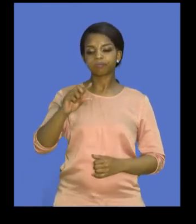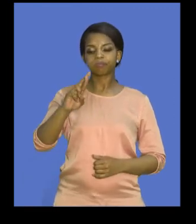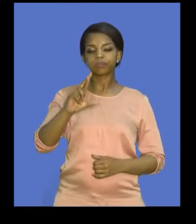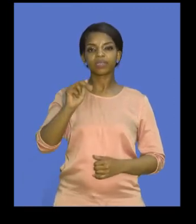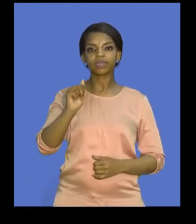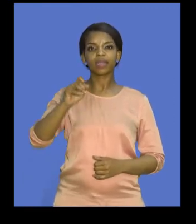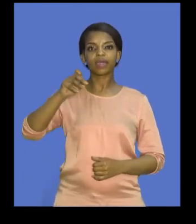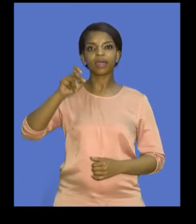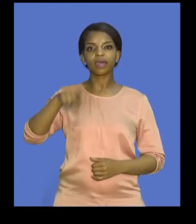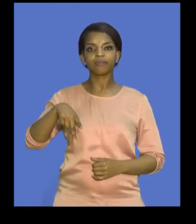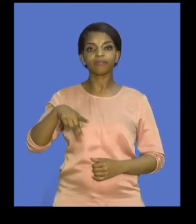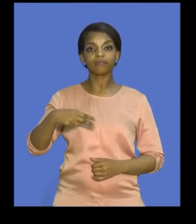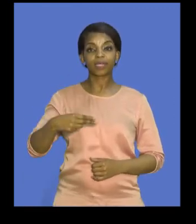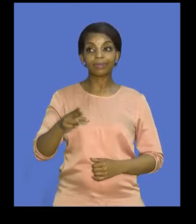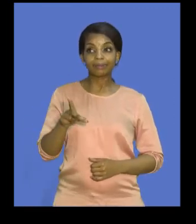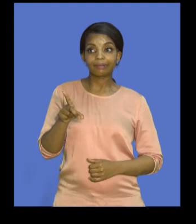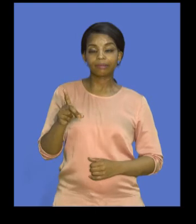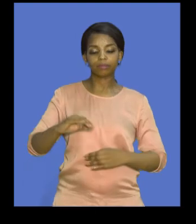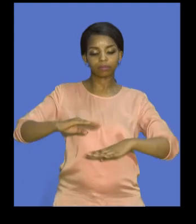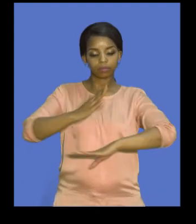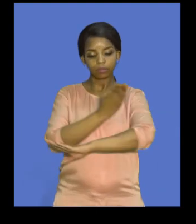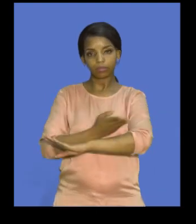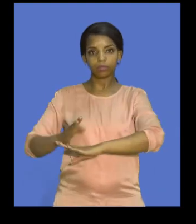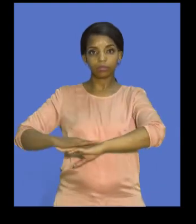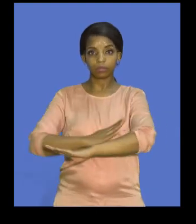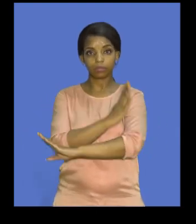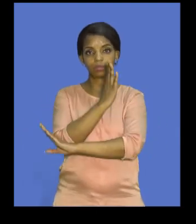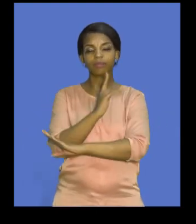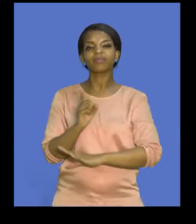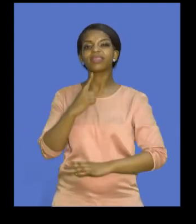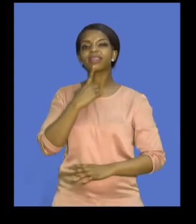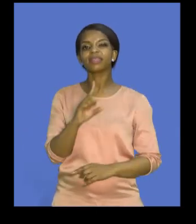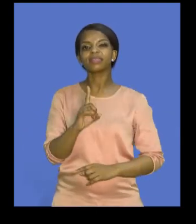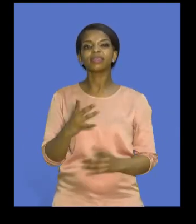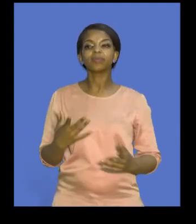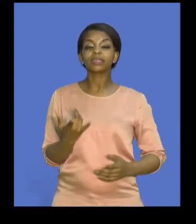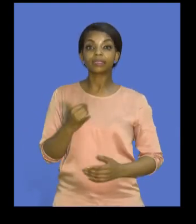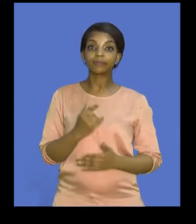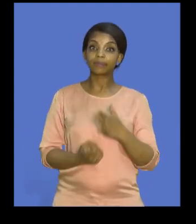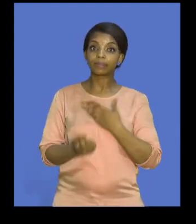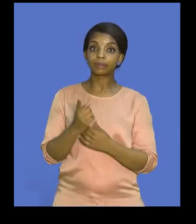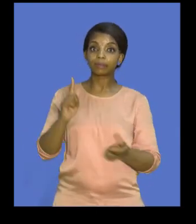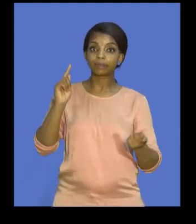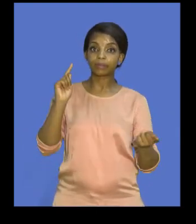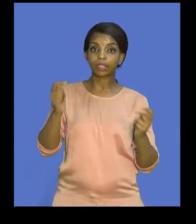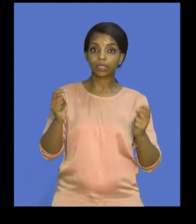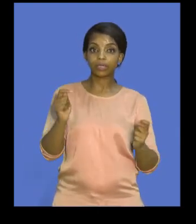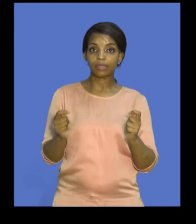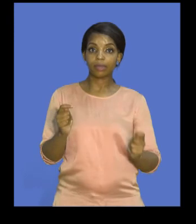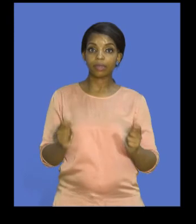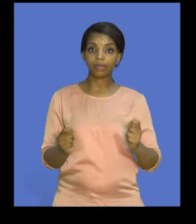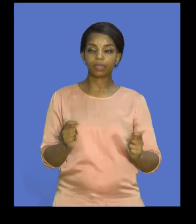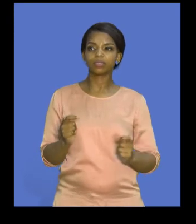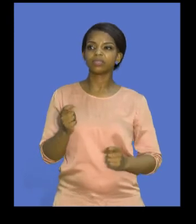when the distance between the charges it changes, okay? Now we are saying here, the